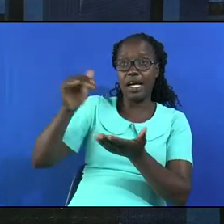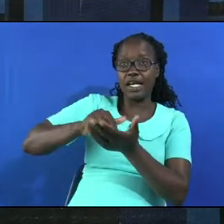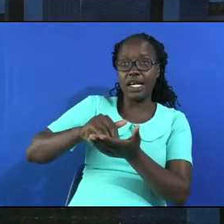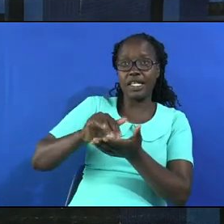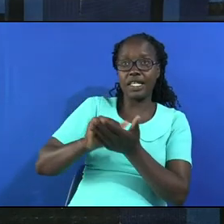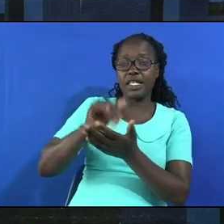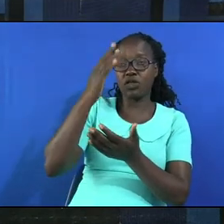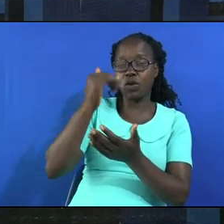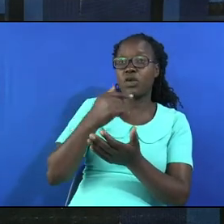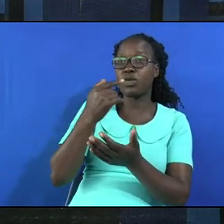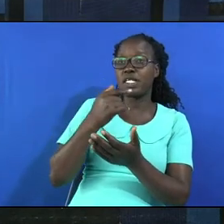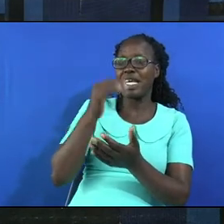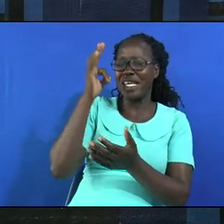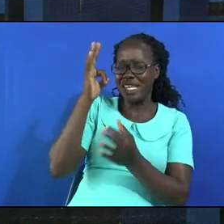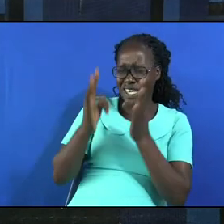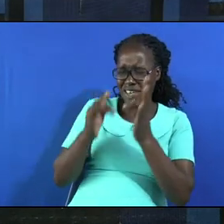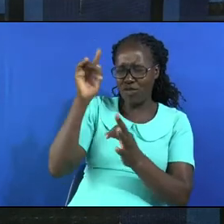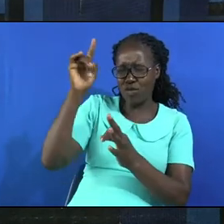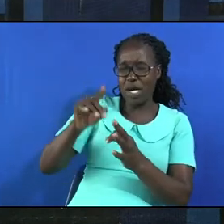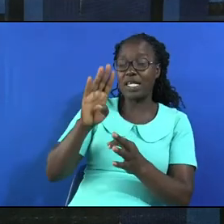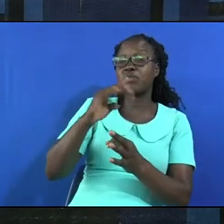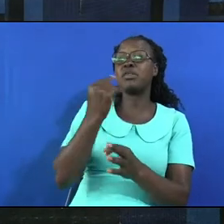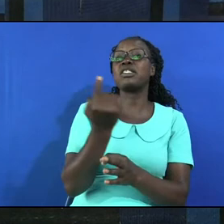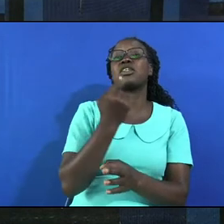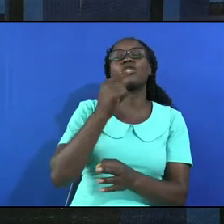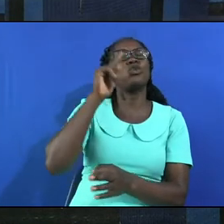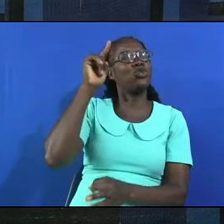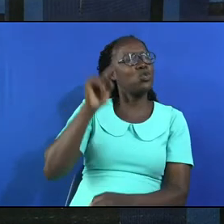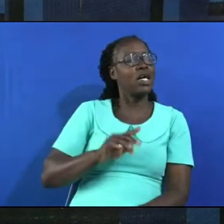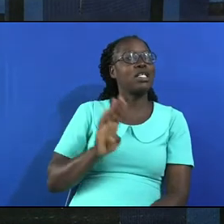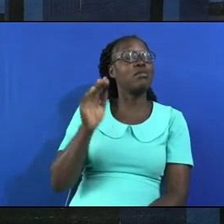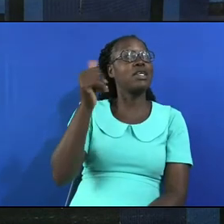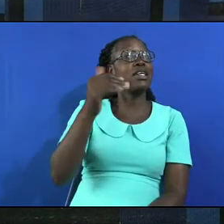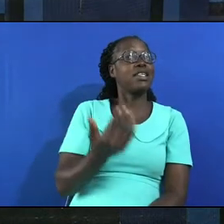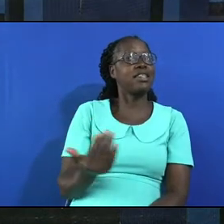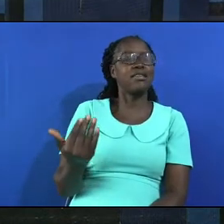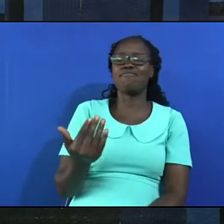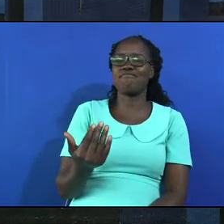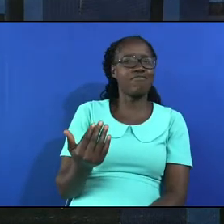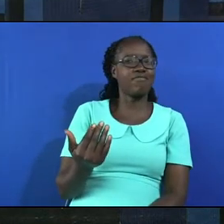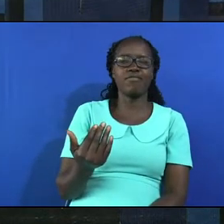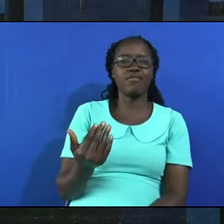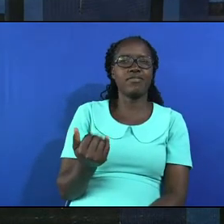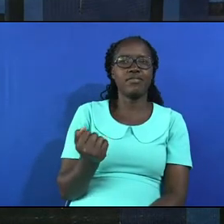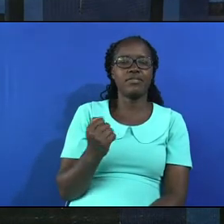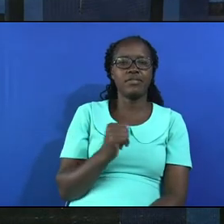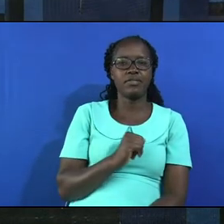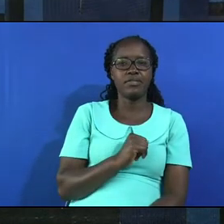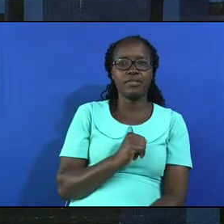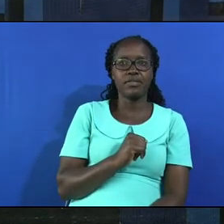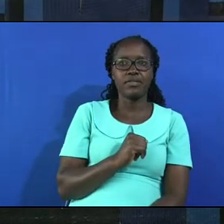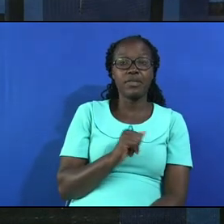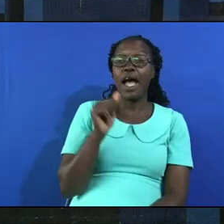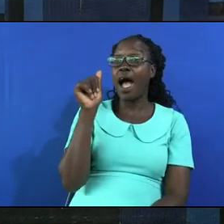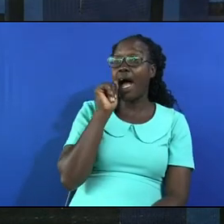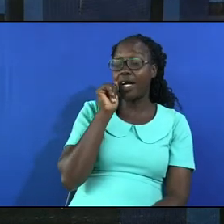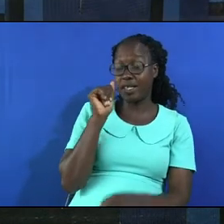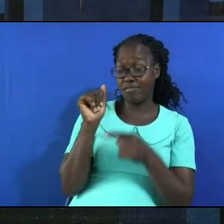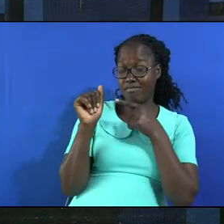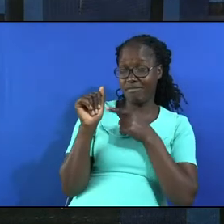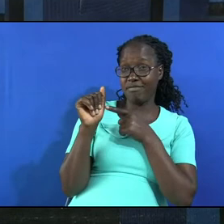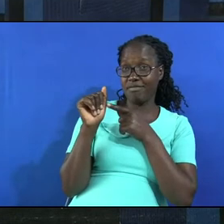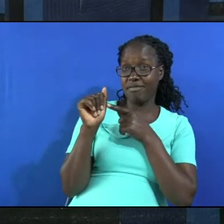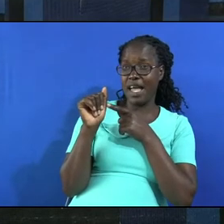saying, if you can't be single, you can't be what? You can't be anything. Adam